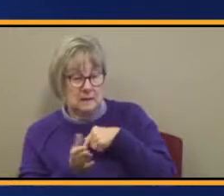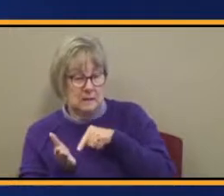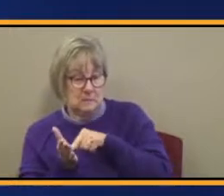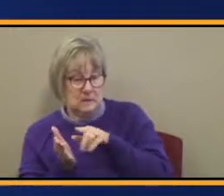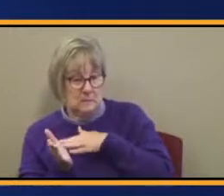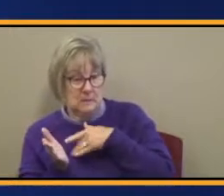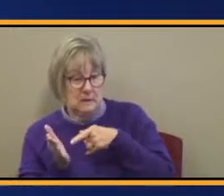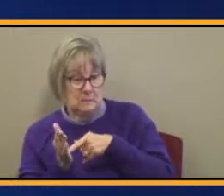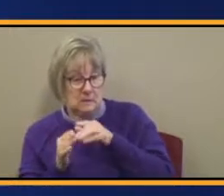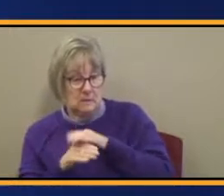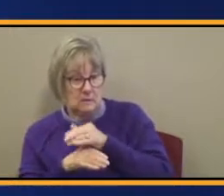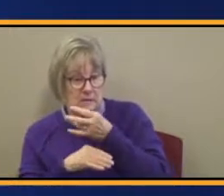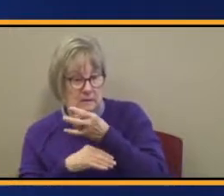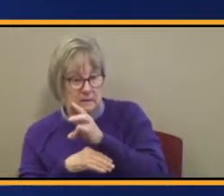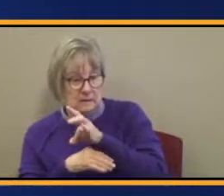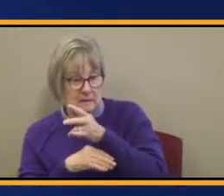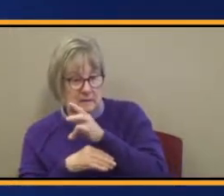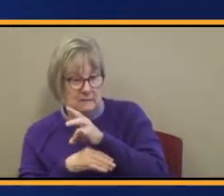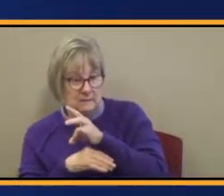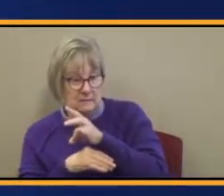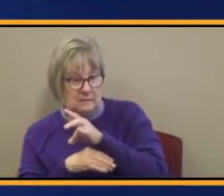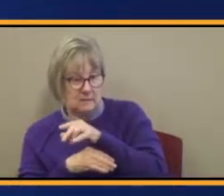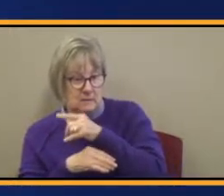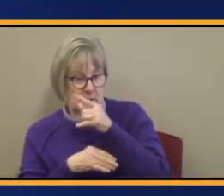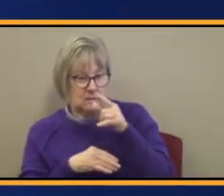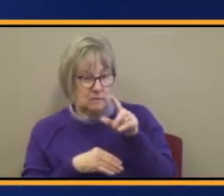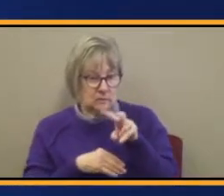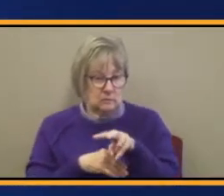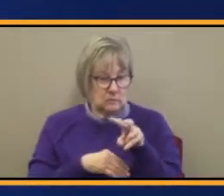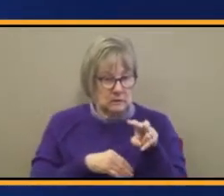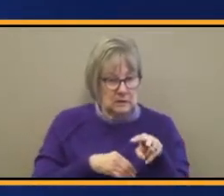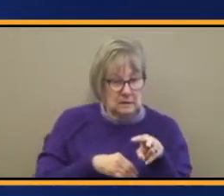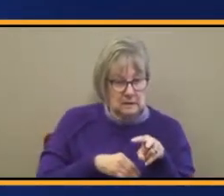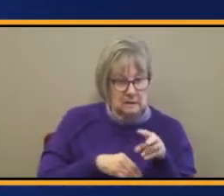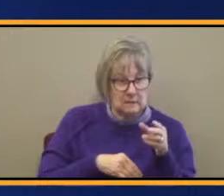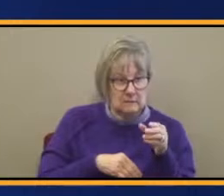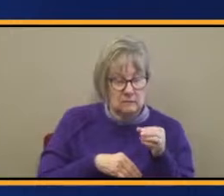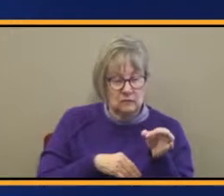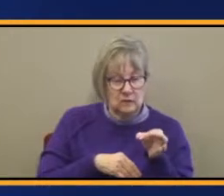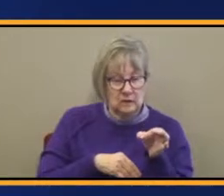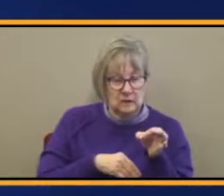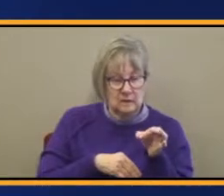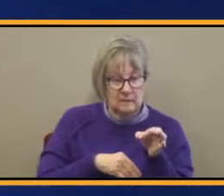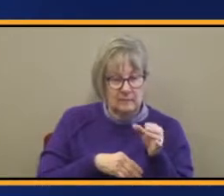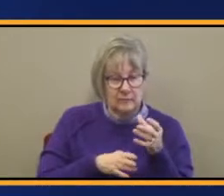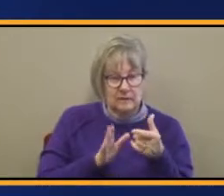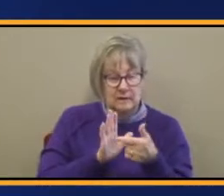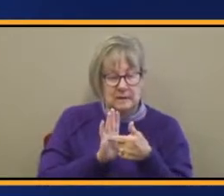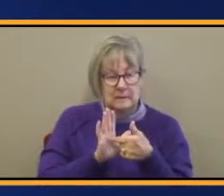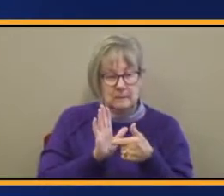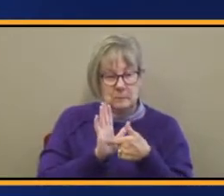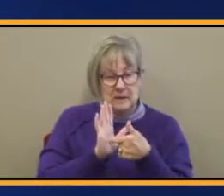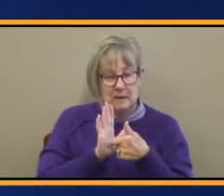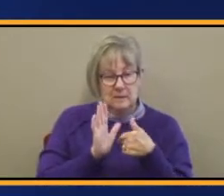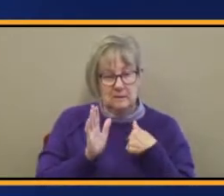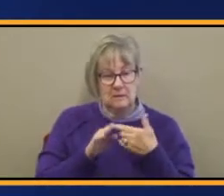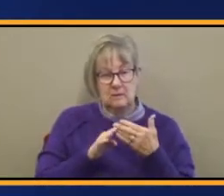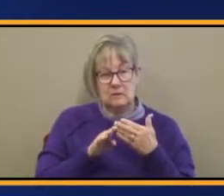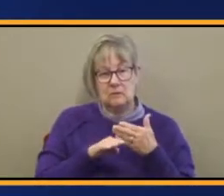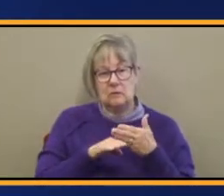my bill on the 17th, and then on the 22nd, which was Friday, I got a bill that I was